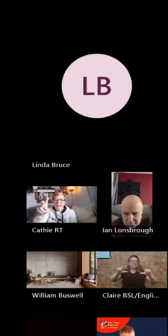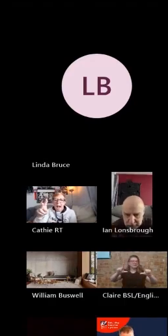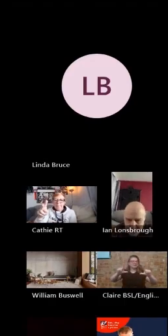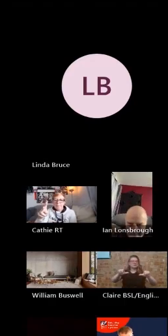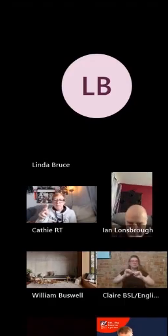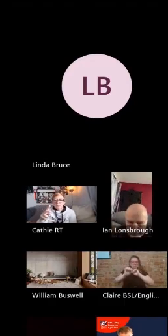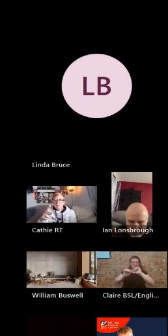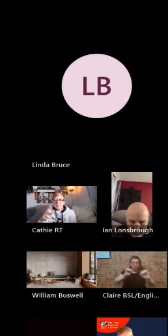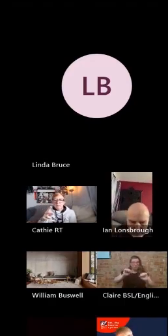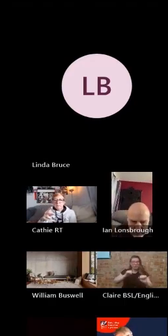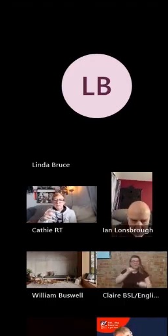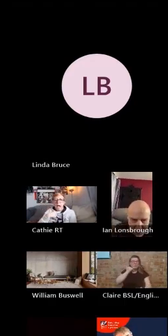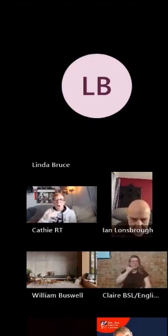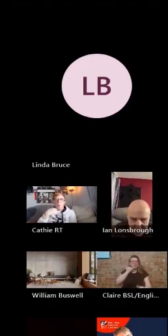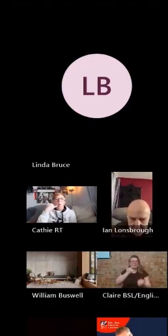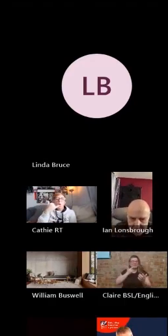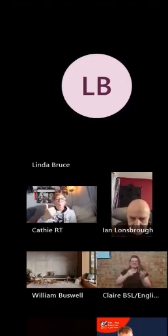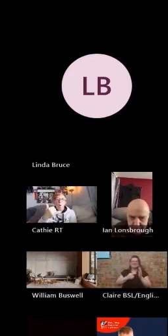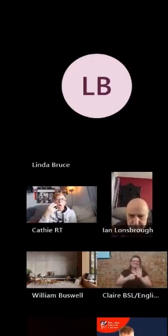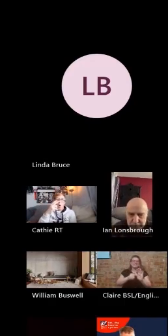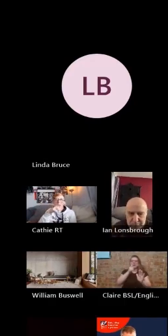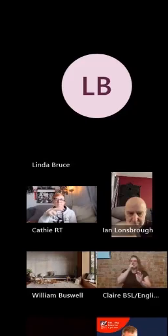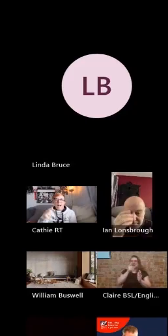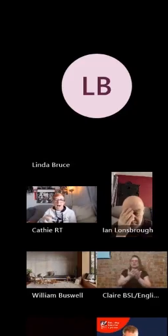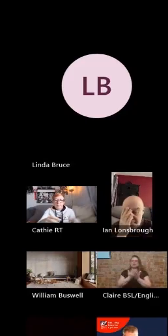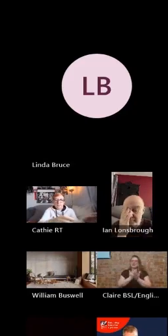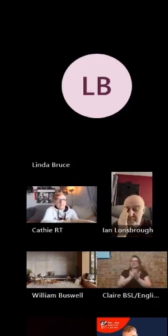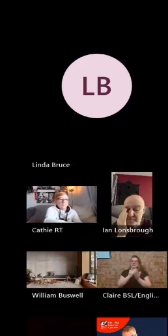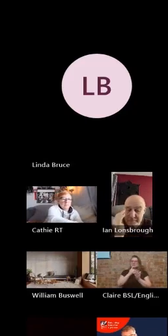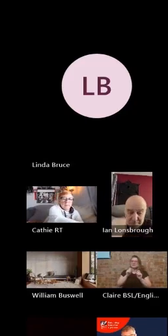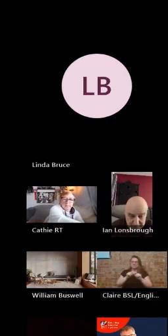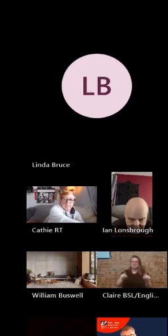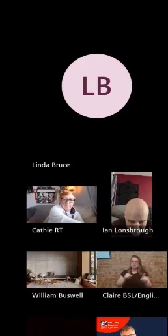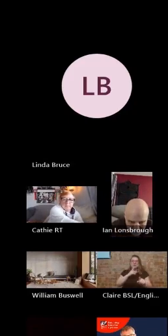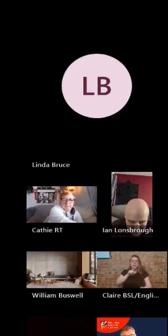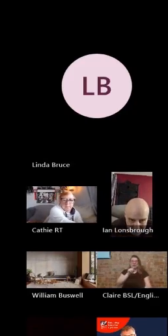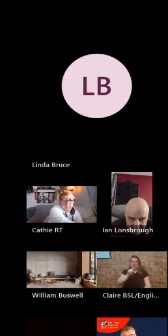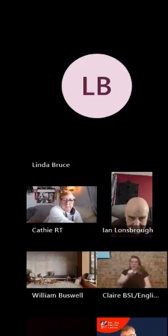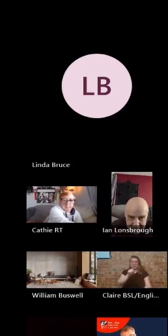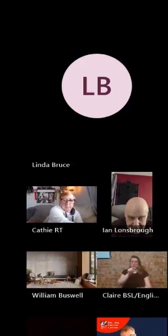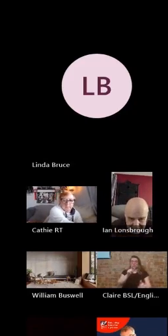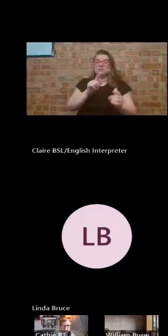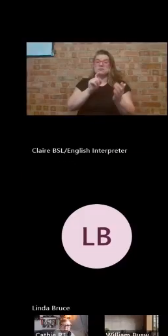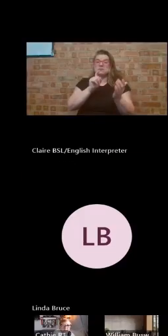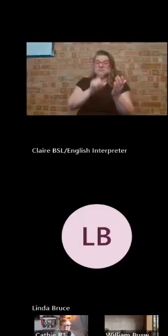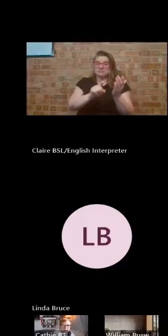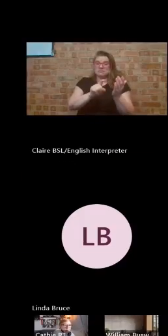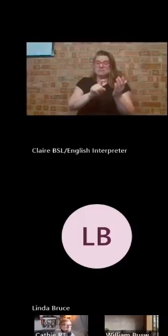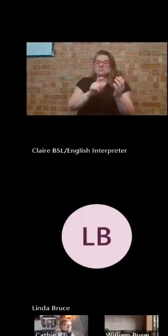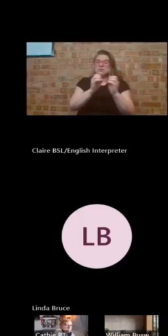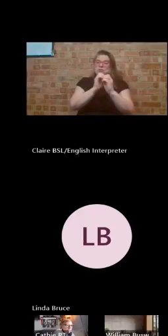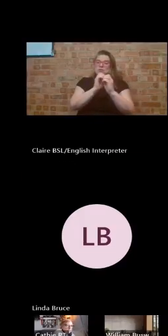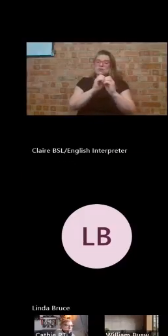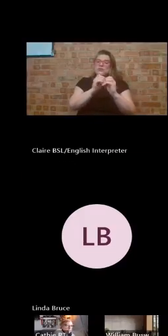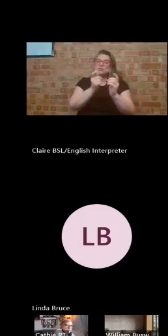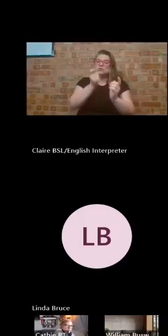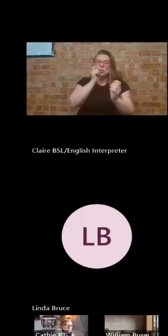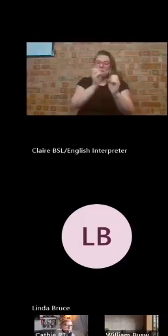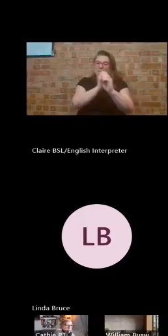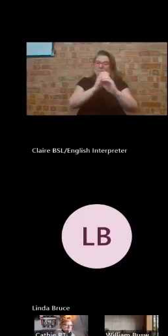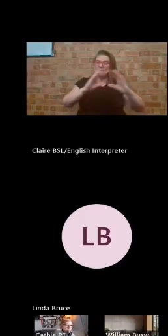phone. If not, as I'm doing it with the screen shared. So when we turn on the zoom, you tap onto the zoom menu just below